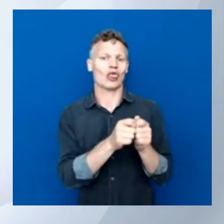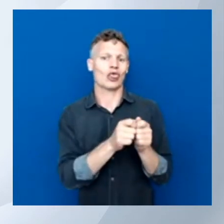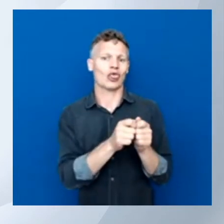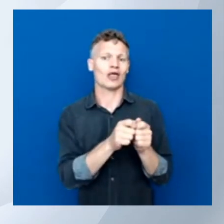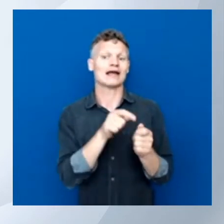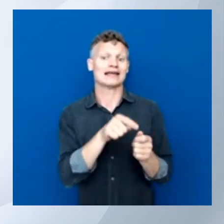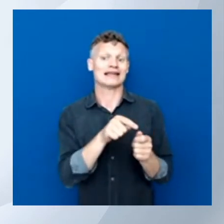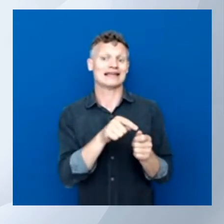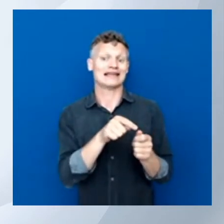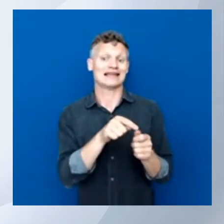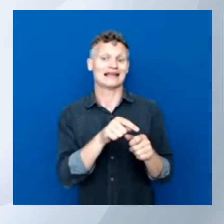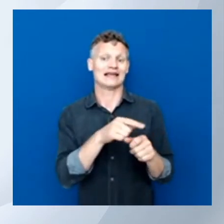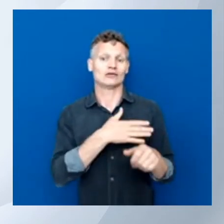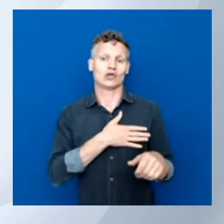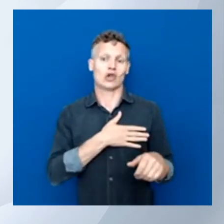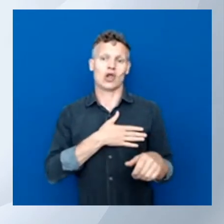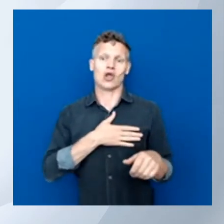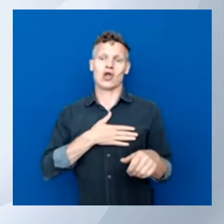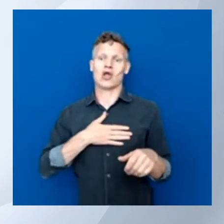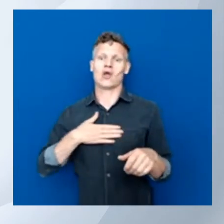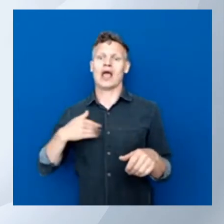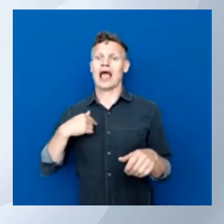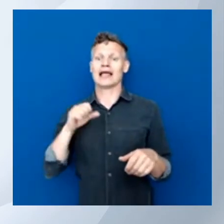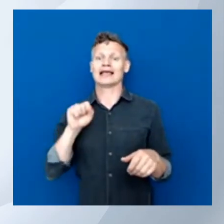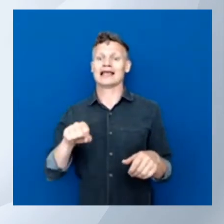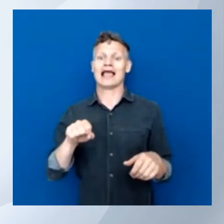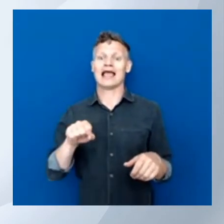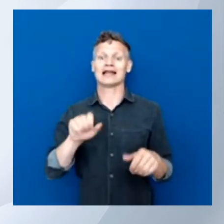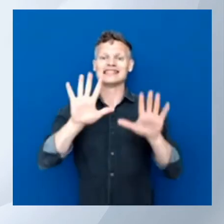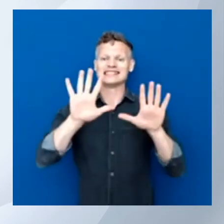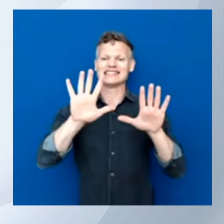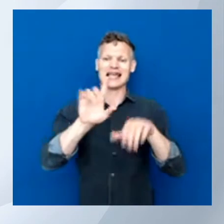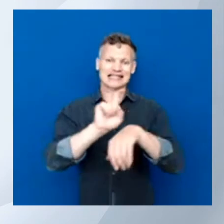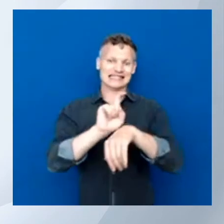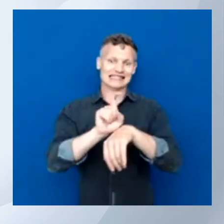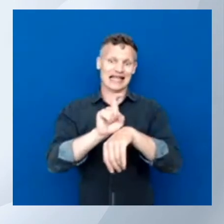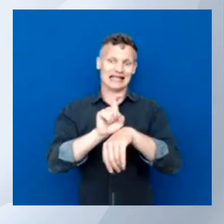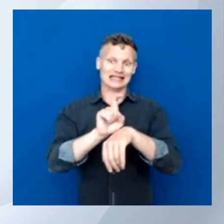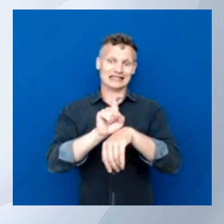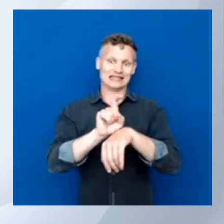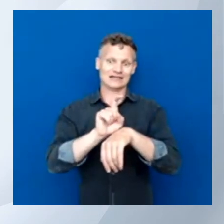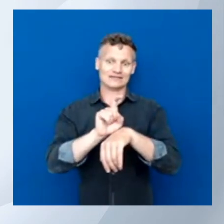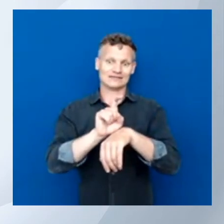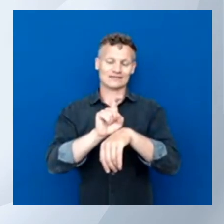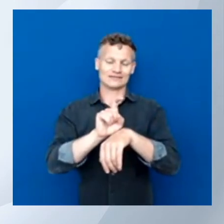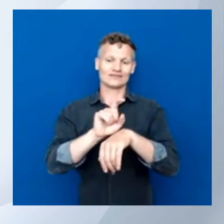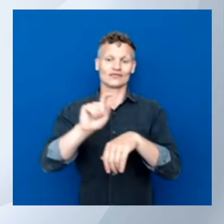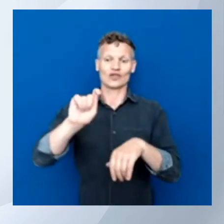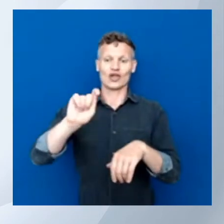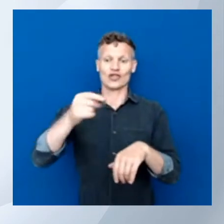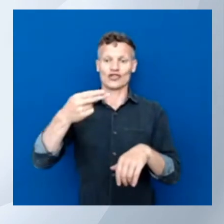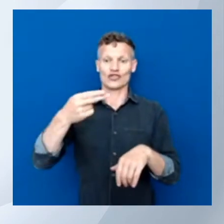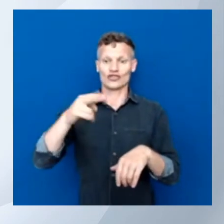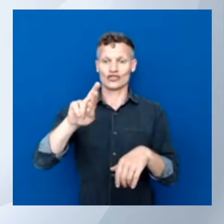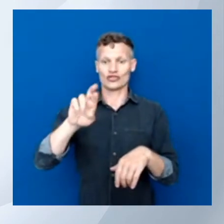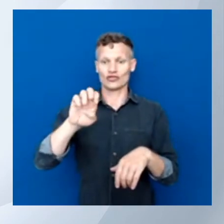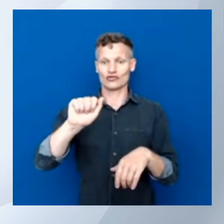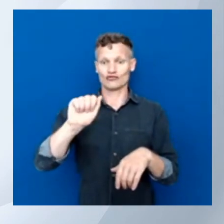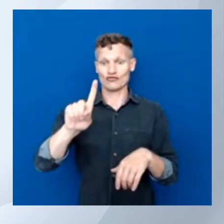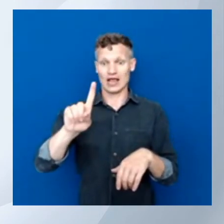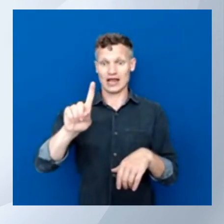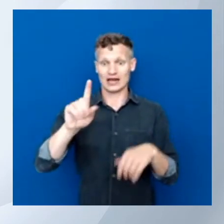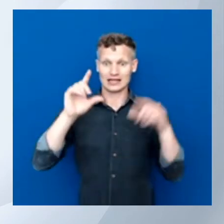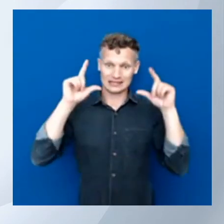of, 10 seconds, shall we say. That means every time a request gets sent to the West US region, it will have to send